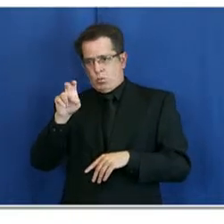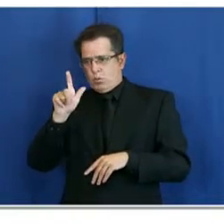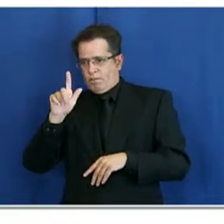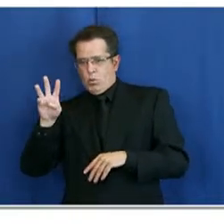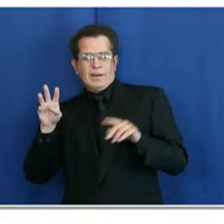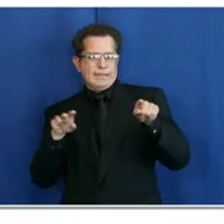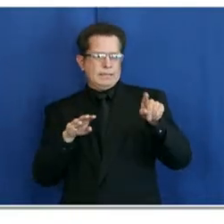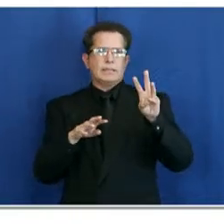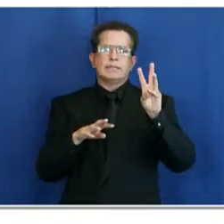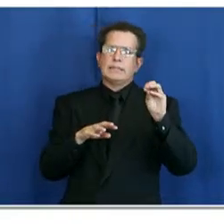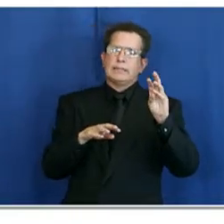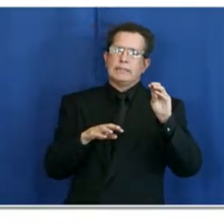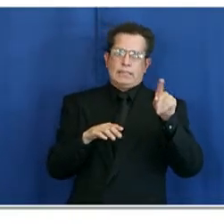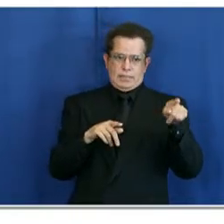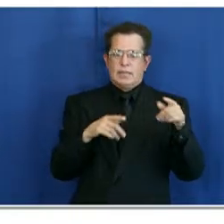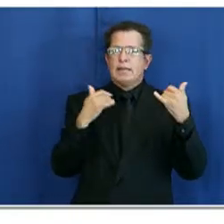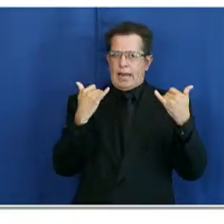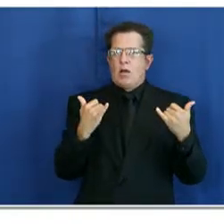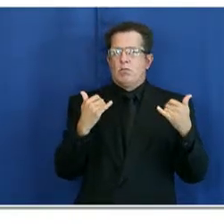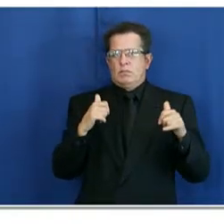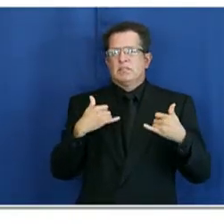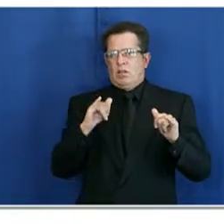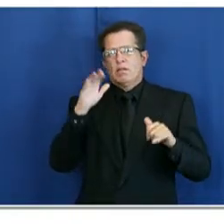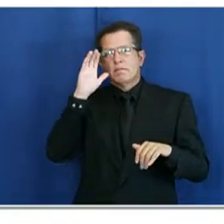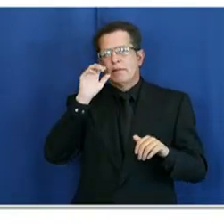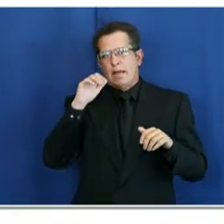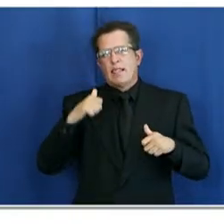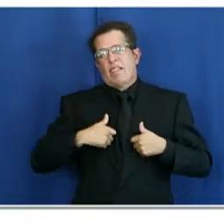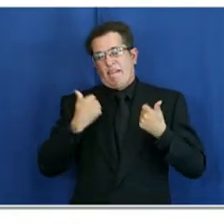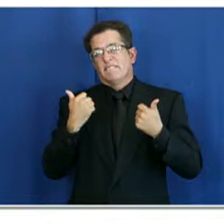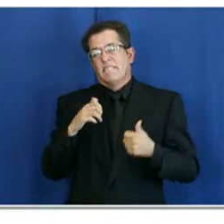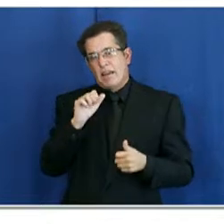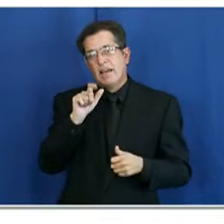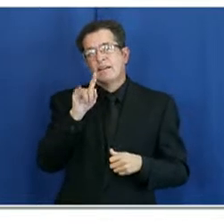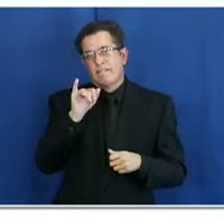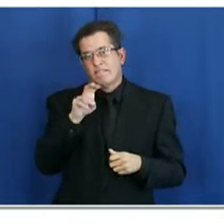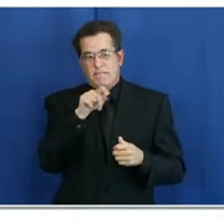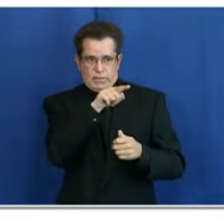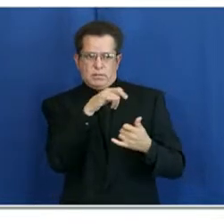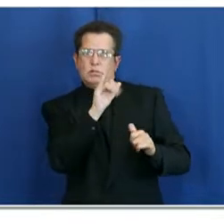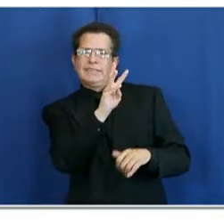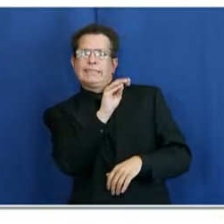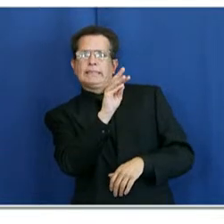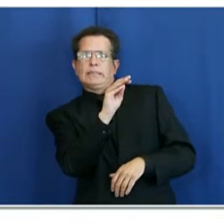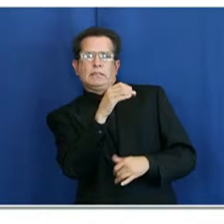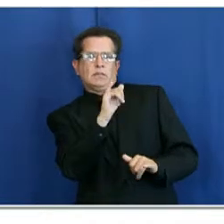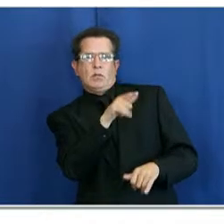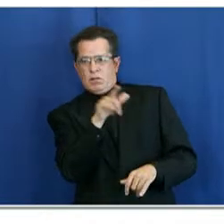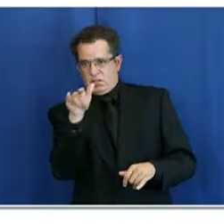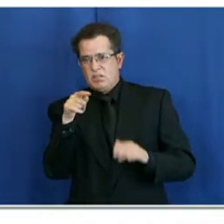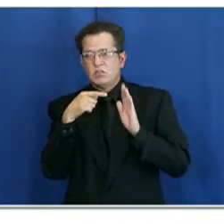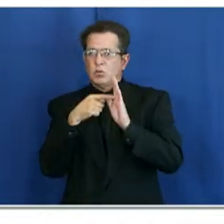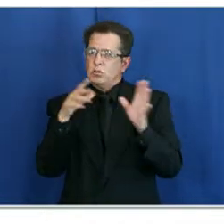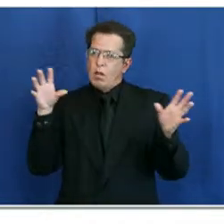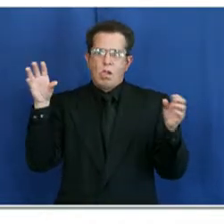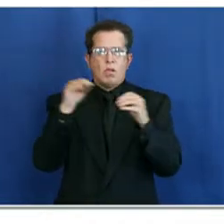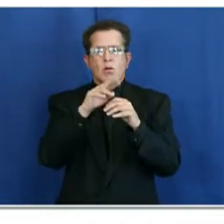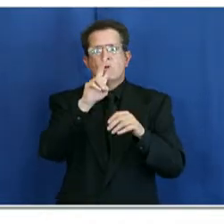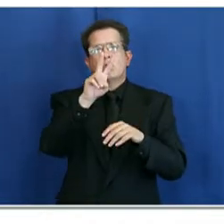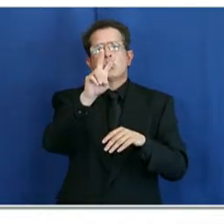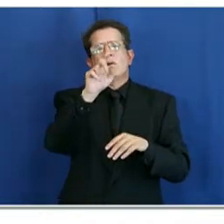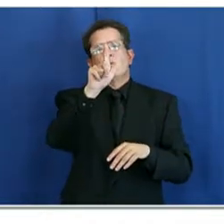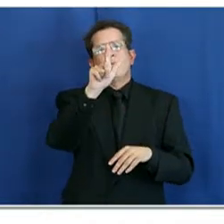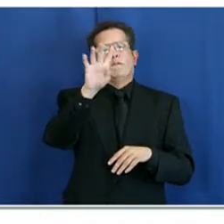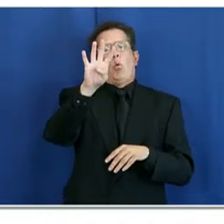community outbreaks are now currently active. In the next slide, this shows all 224 outbreaks